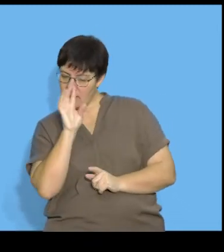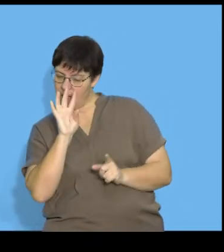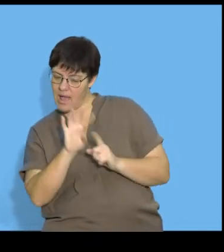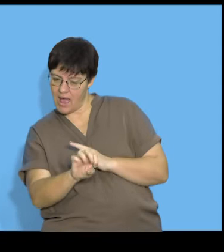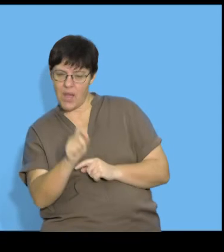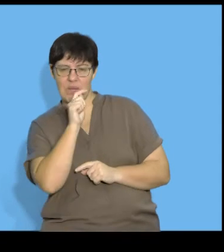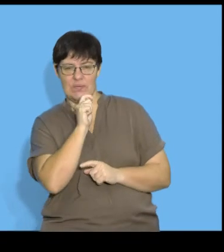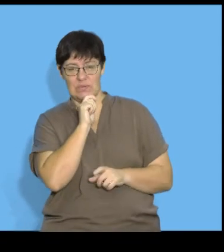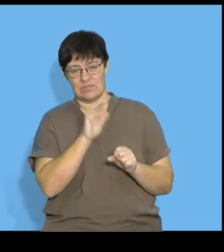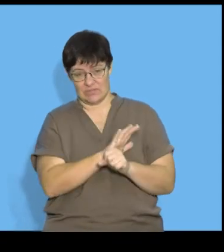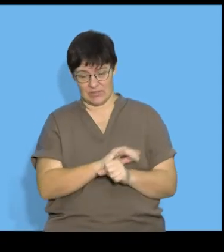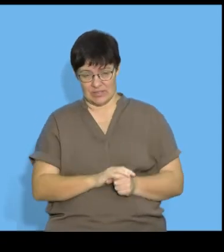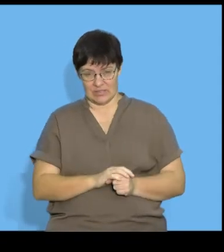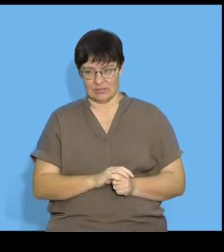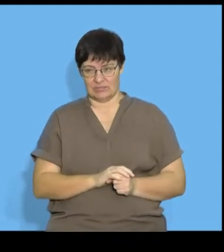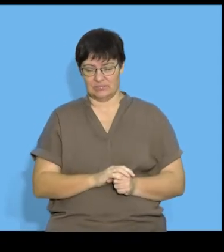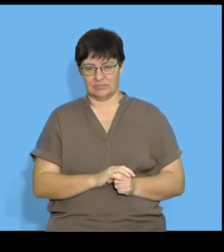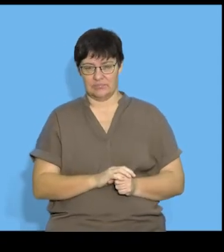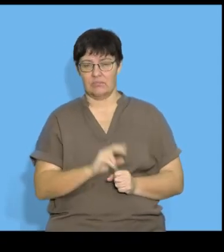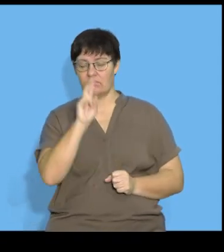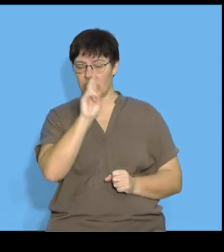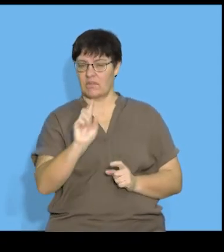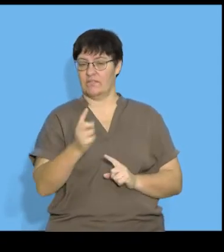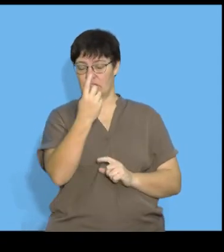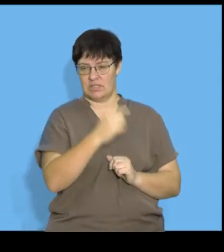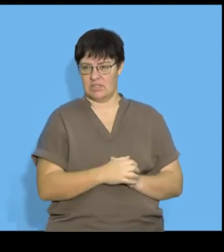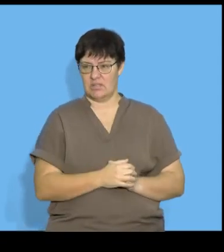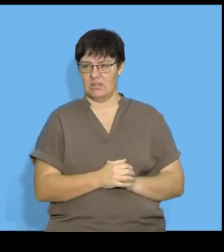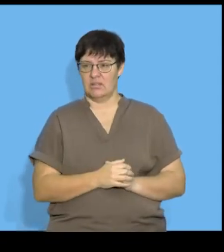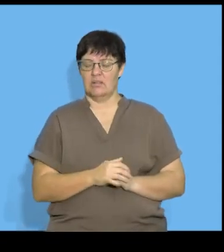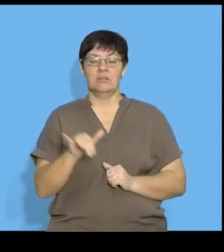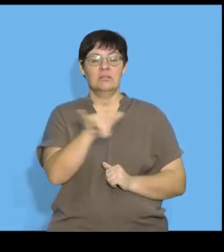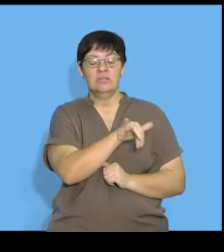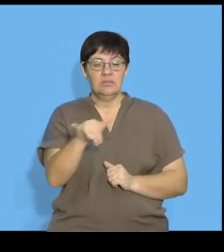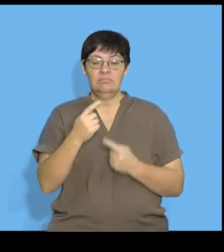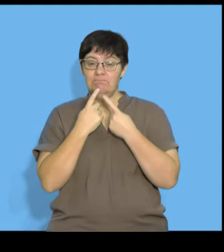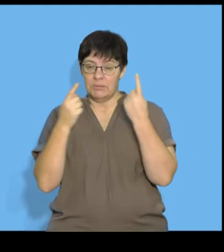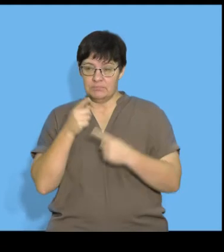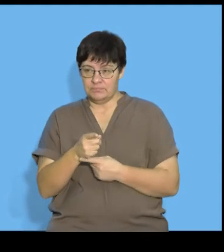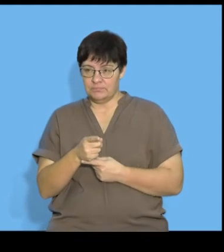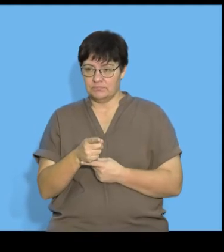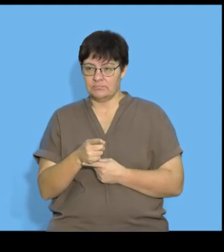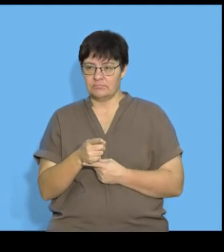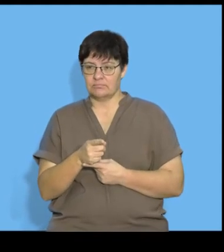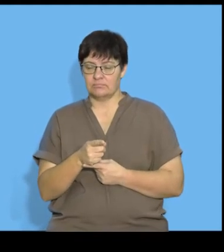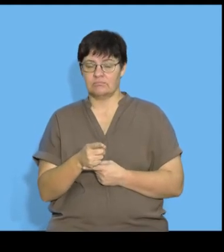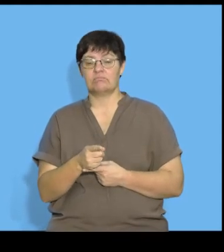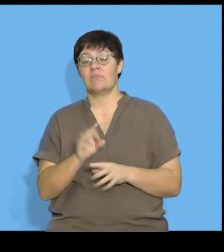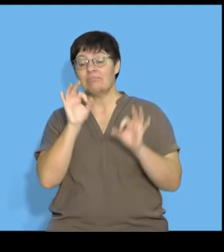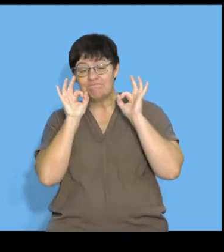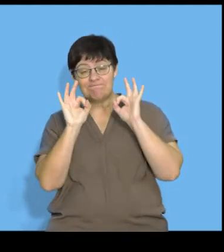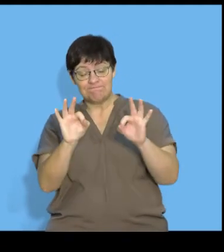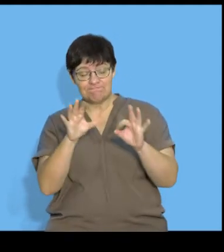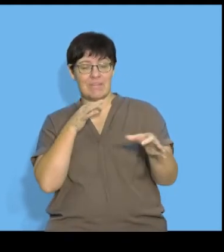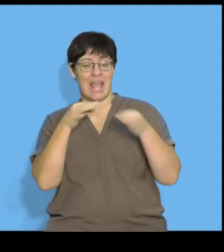start to use. So let's have a look at the first one. It says, which statement correctly describes, oh,